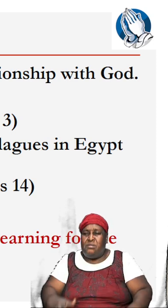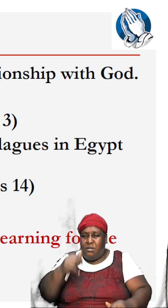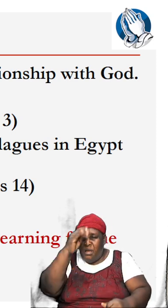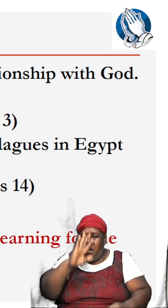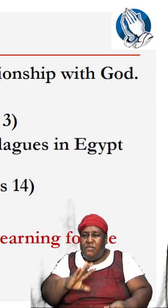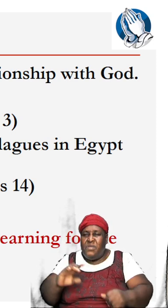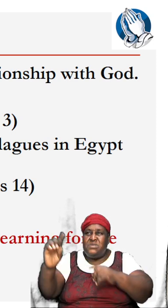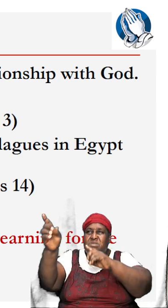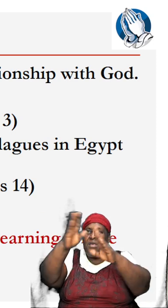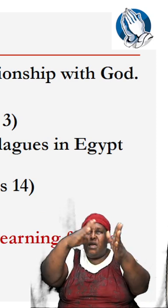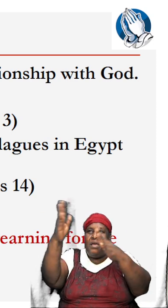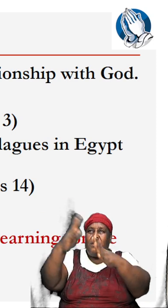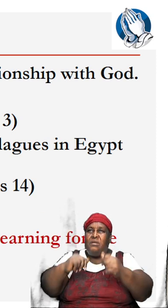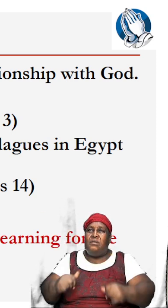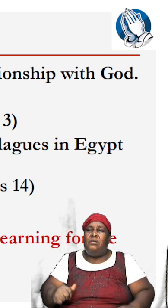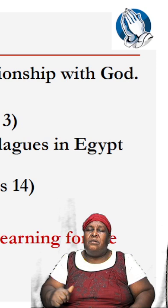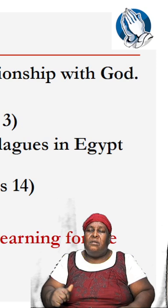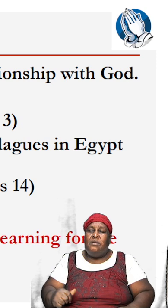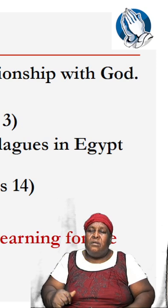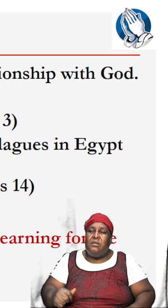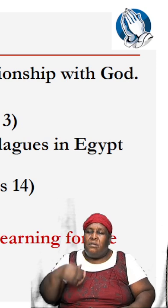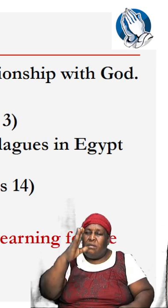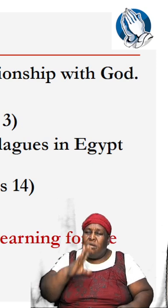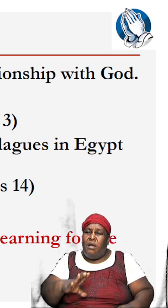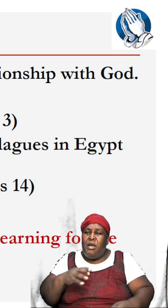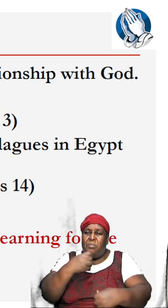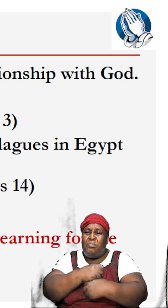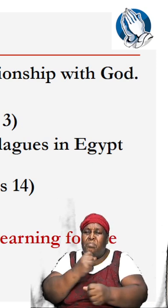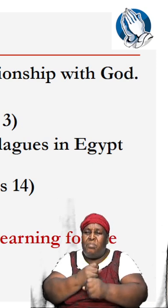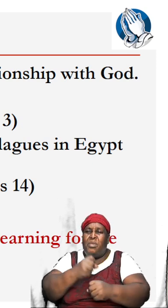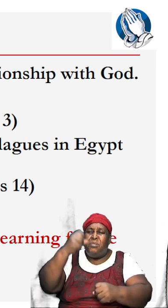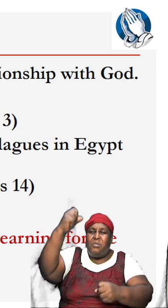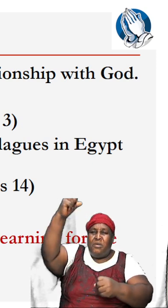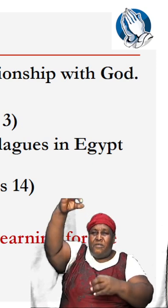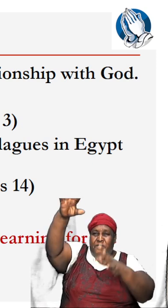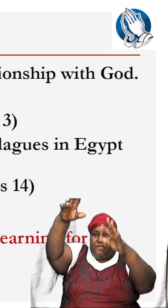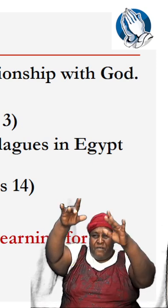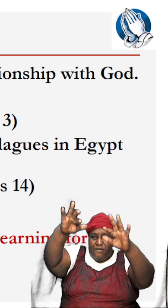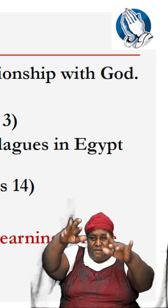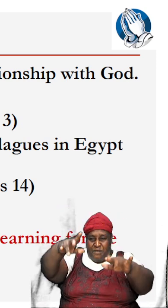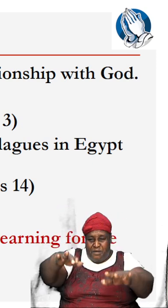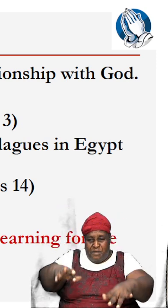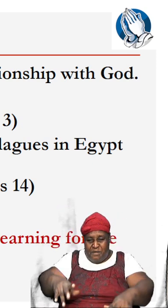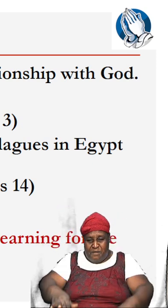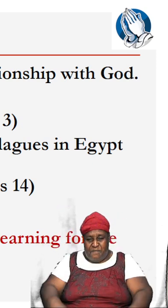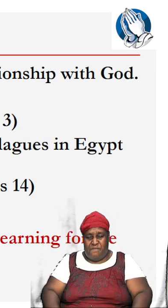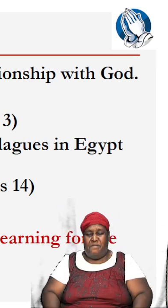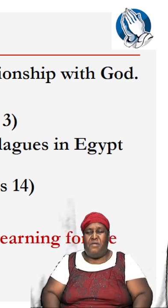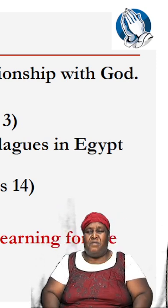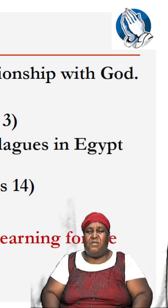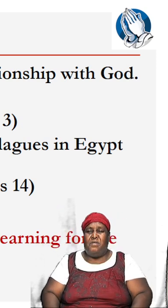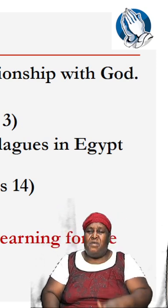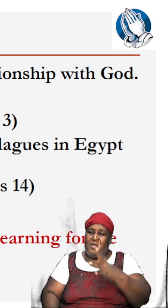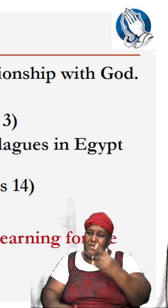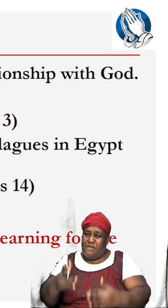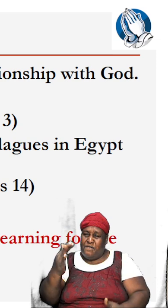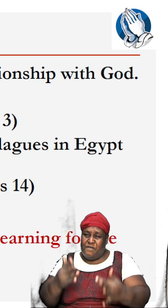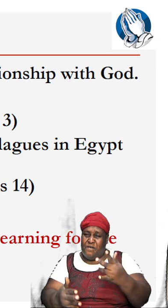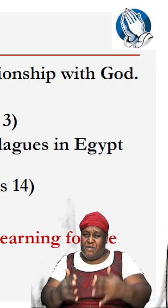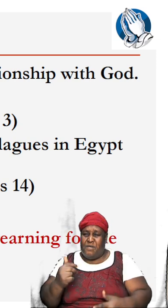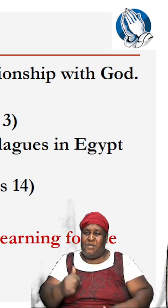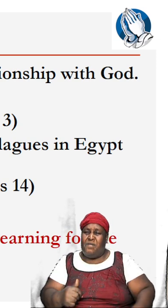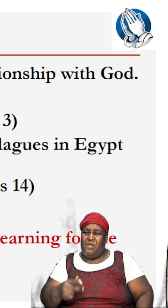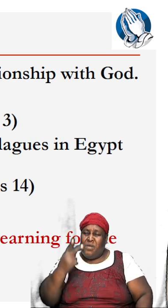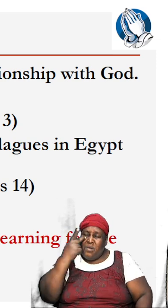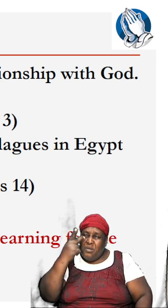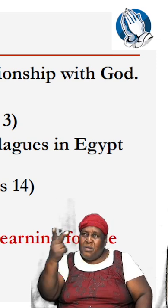How we know? God caused hail to fall down in the form of a fire. So they would have looked to not to